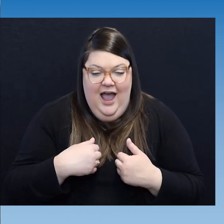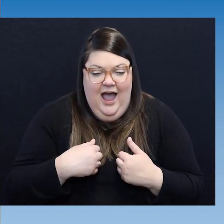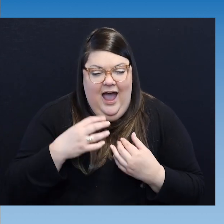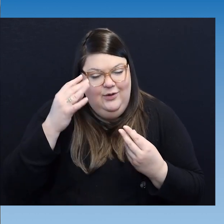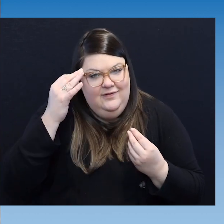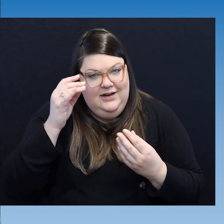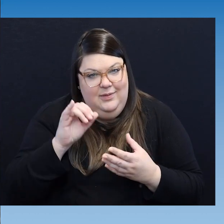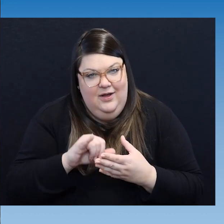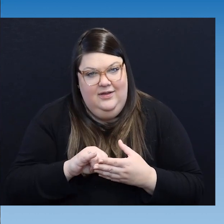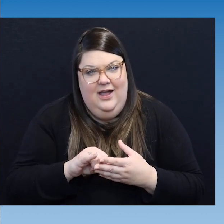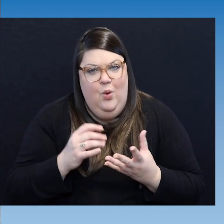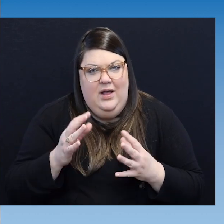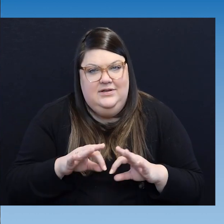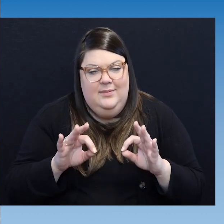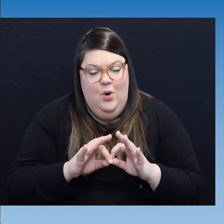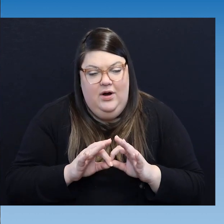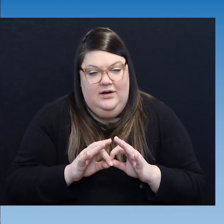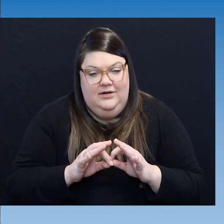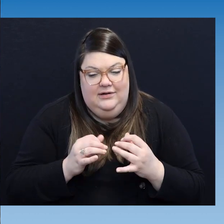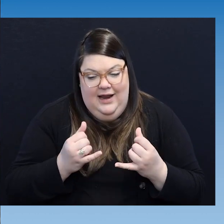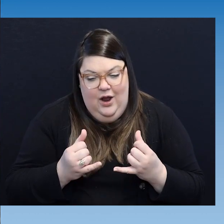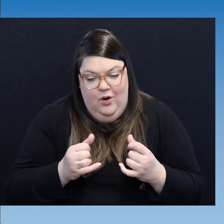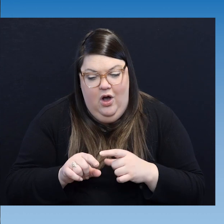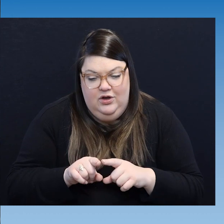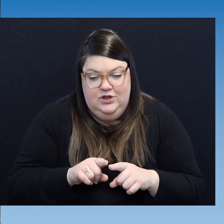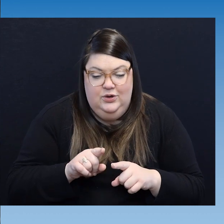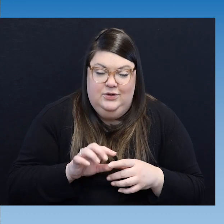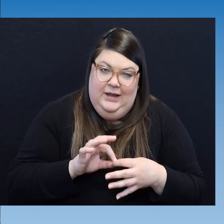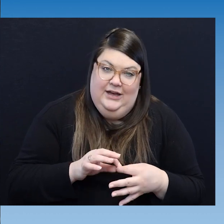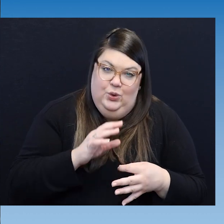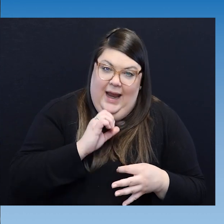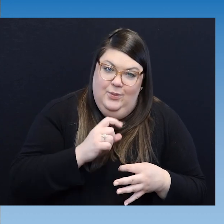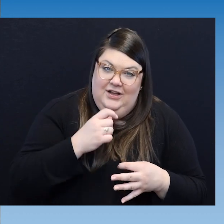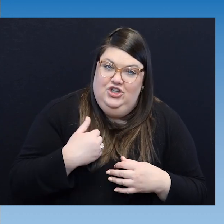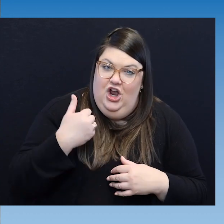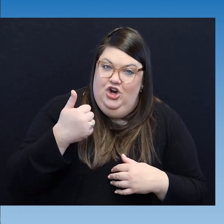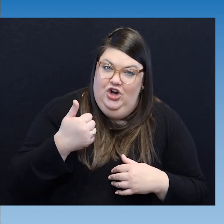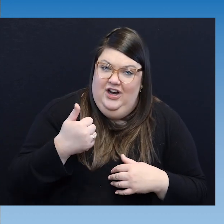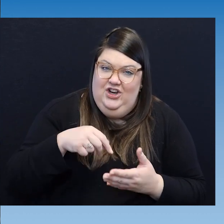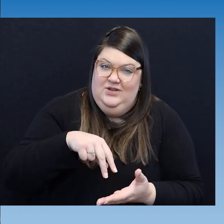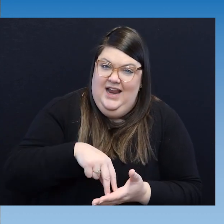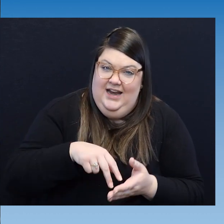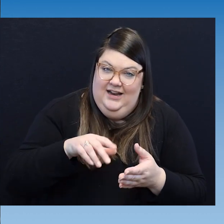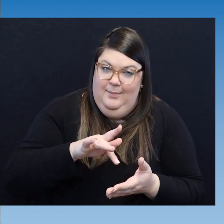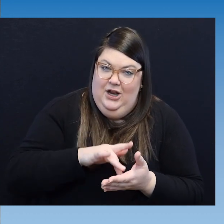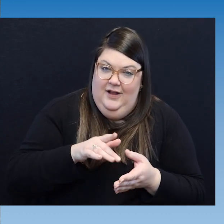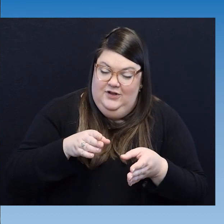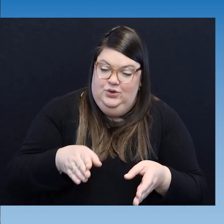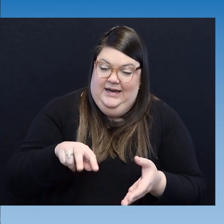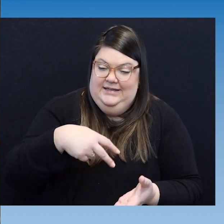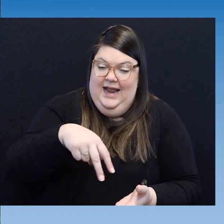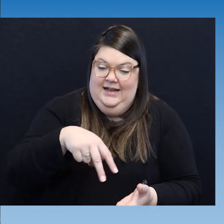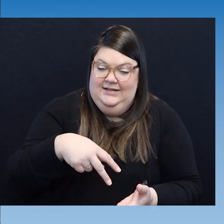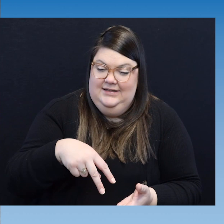I reflect on what's important. Now, it also has to do with age, because when you're younger and you stand out in the middle of the street and you